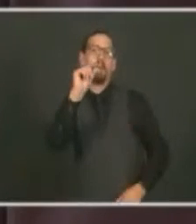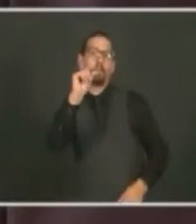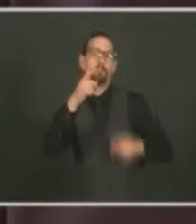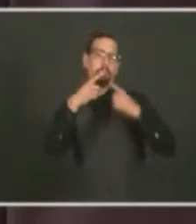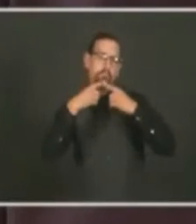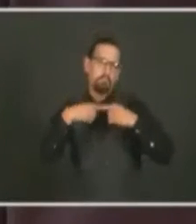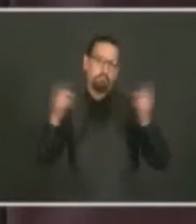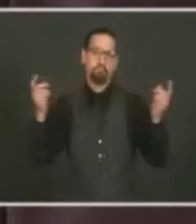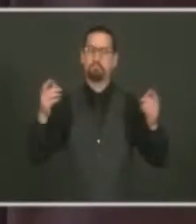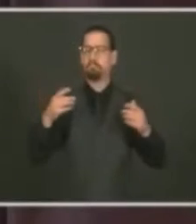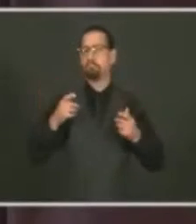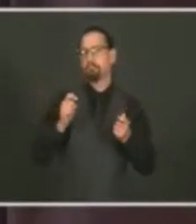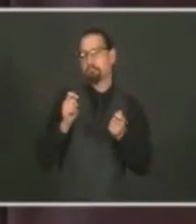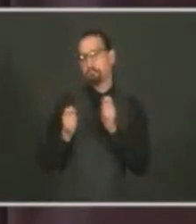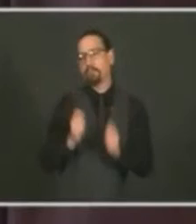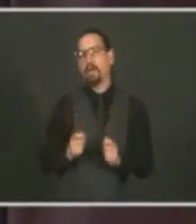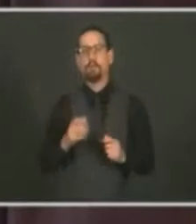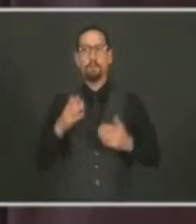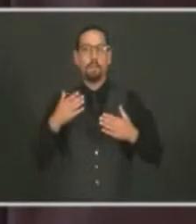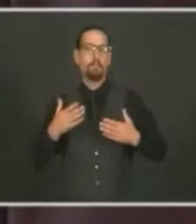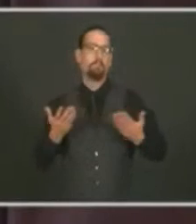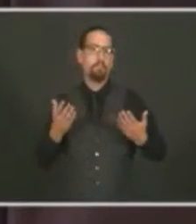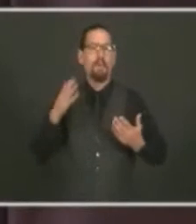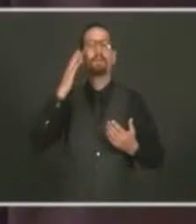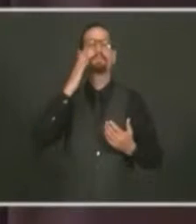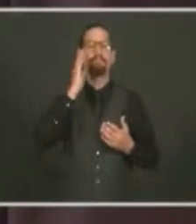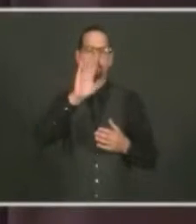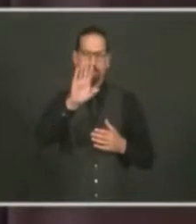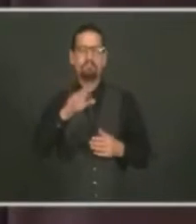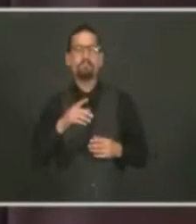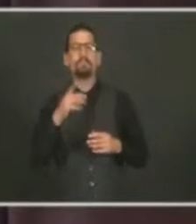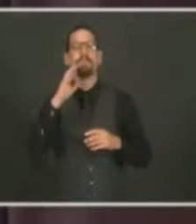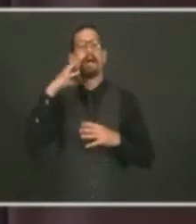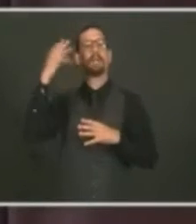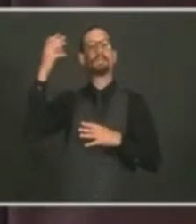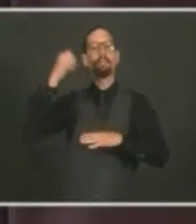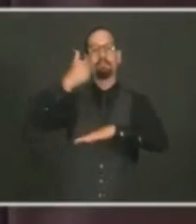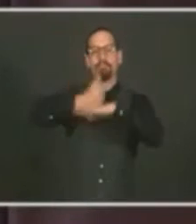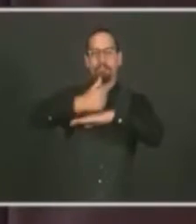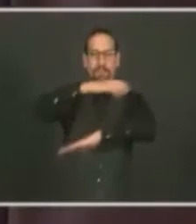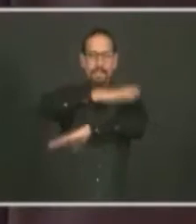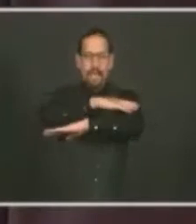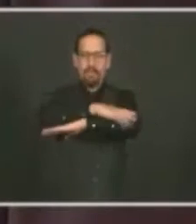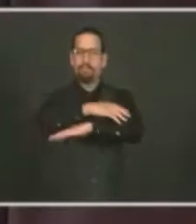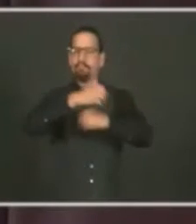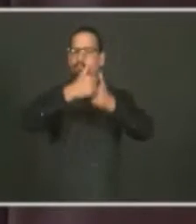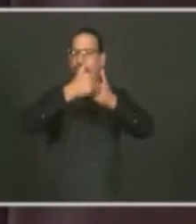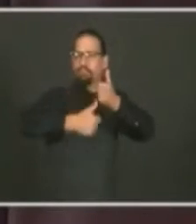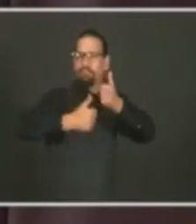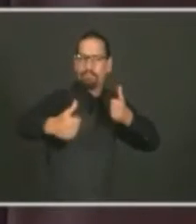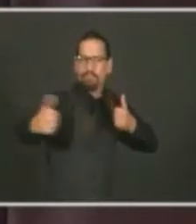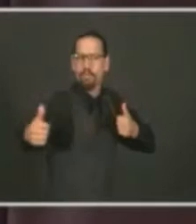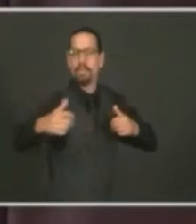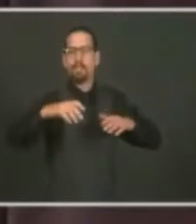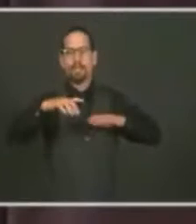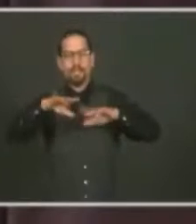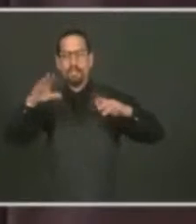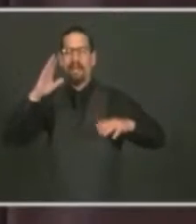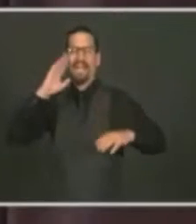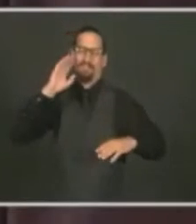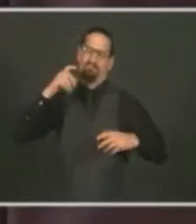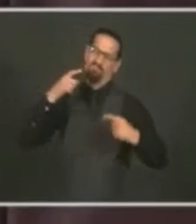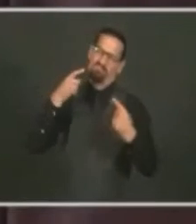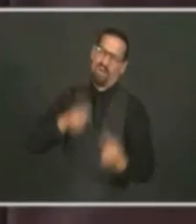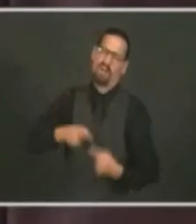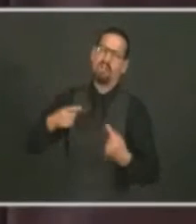taking it outside, huge thank you. It's really hard, really, really hard. I know you're putting on a brave face.